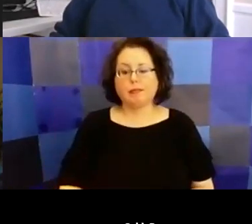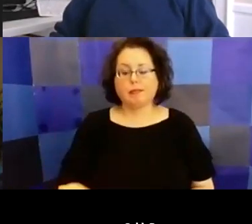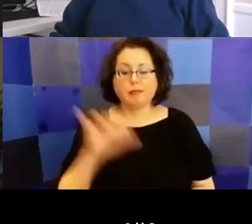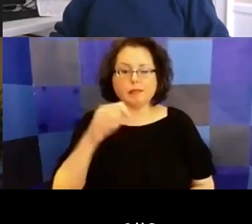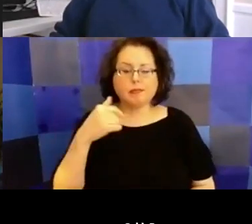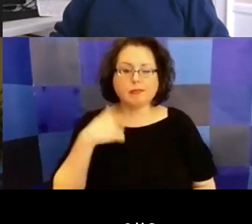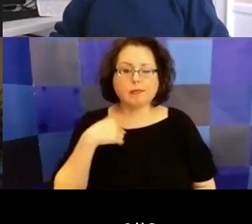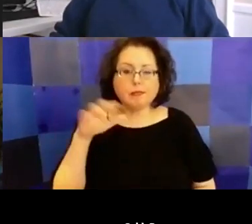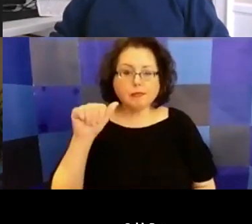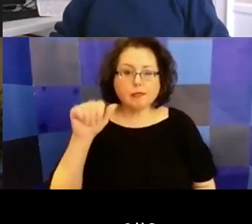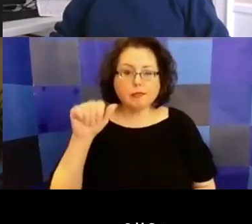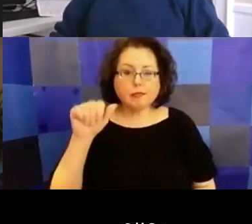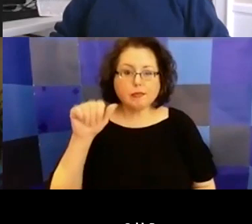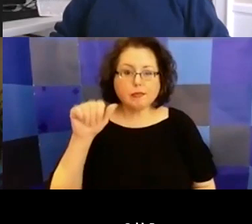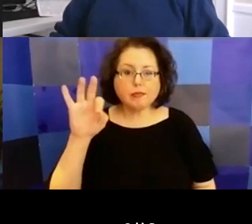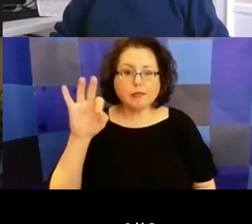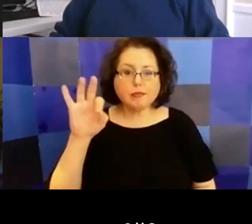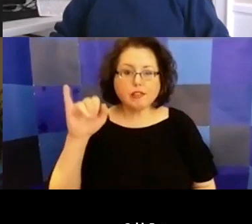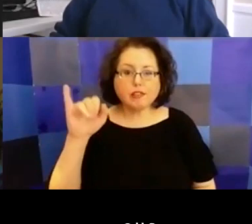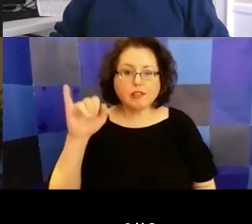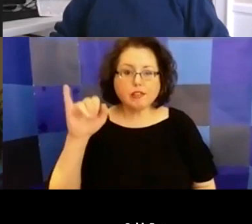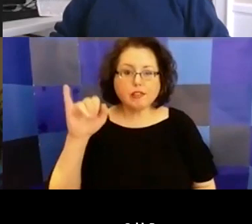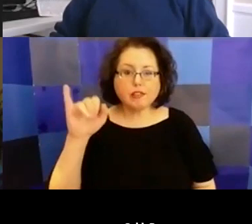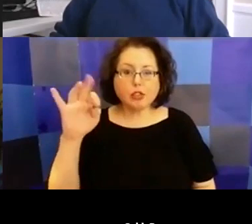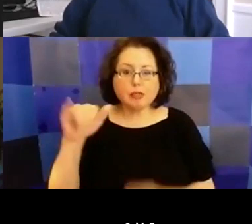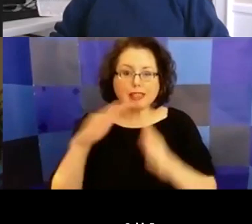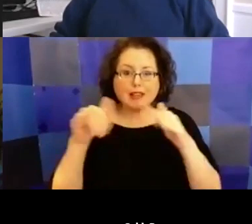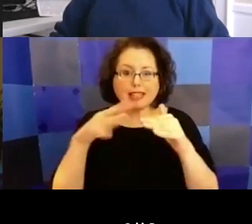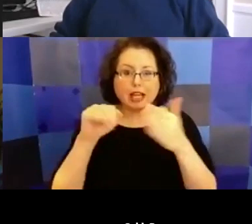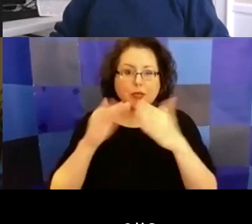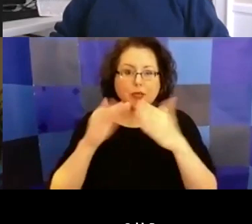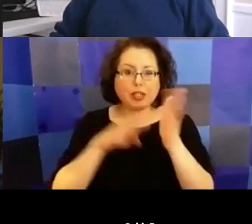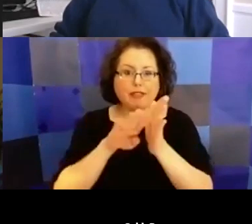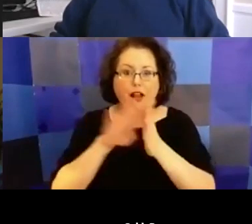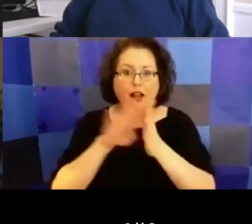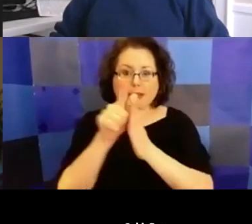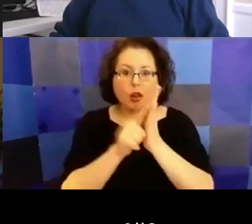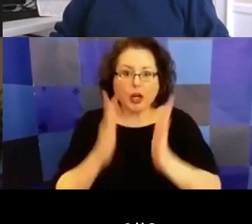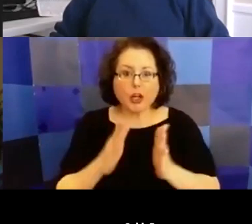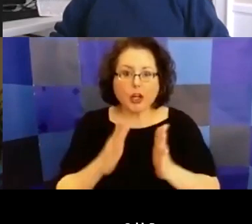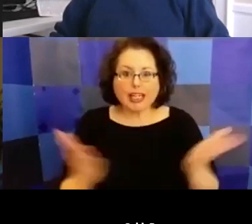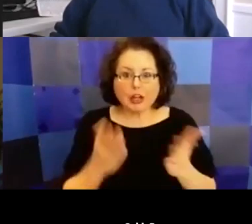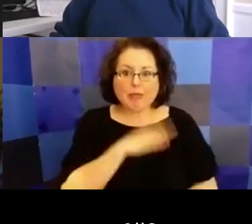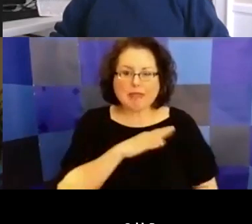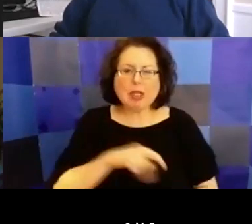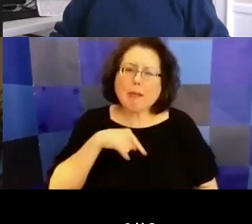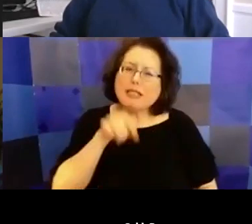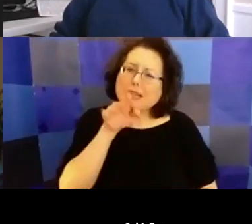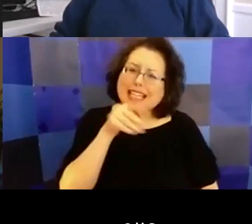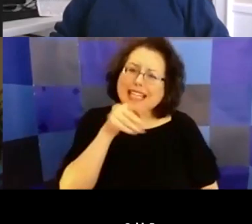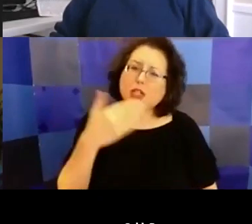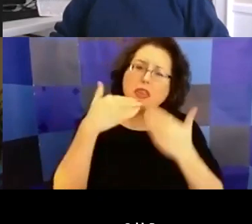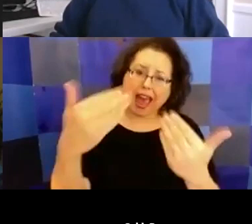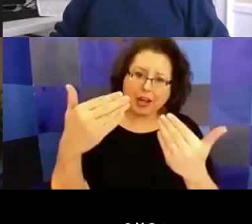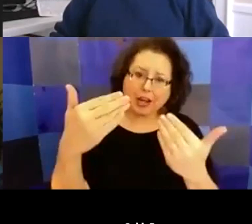community development lawyer here in Pittsburgh. I'm speaking today to thank council for what you did last